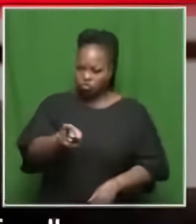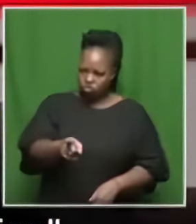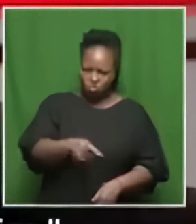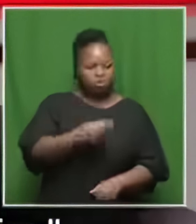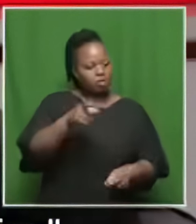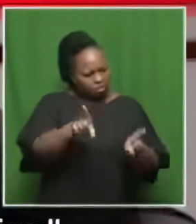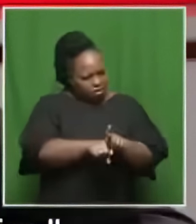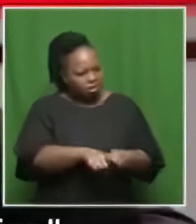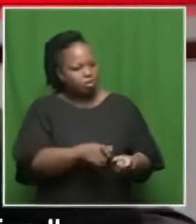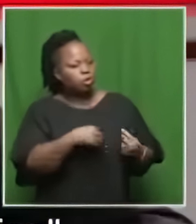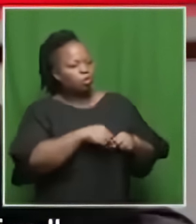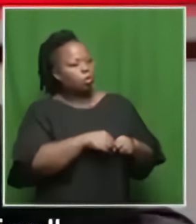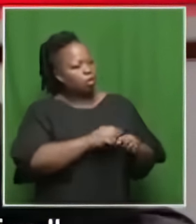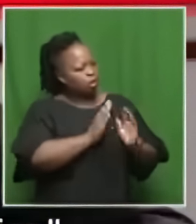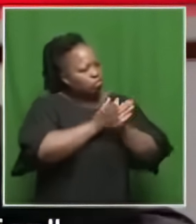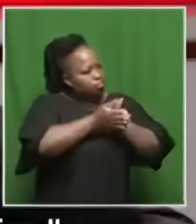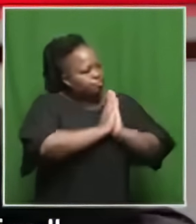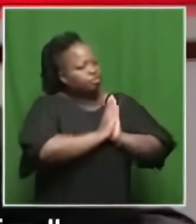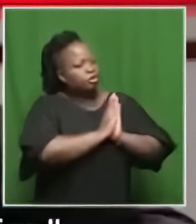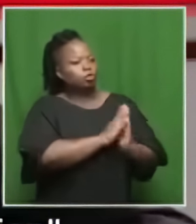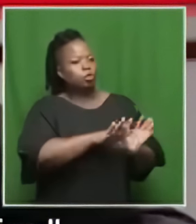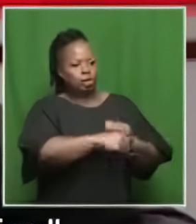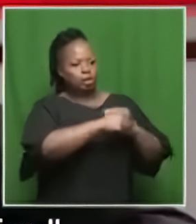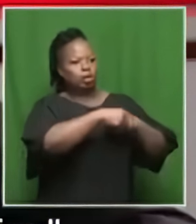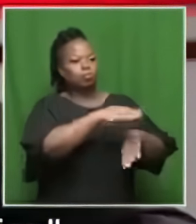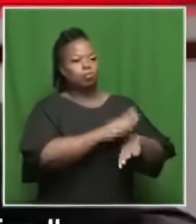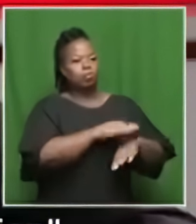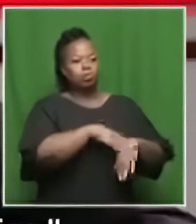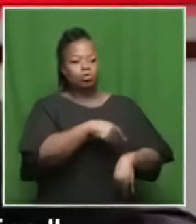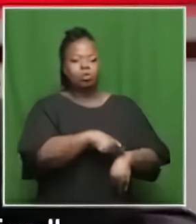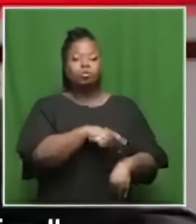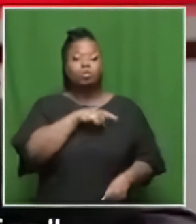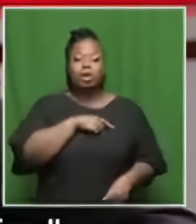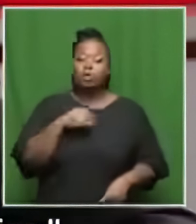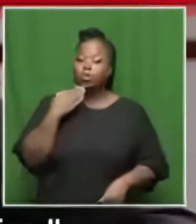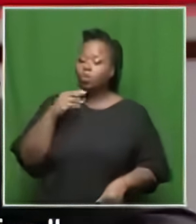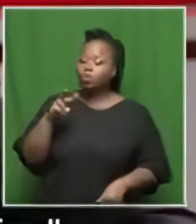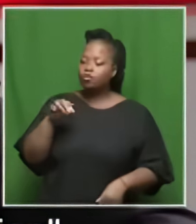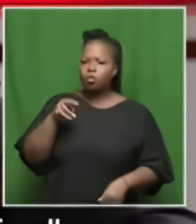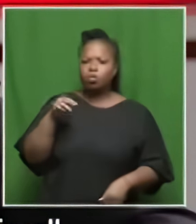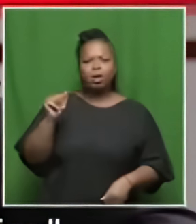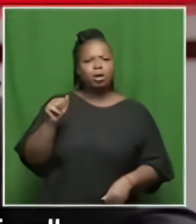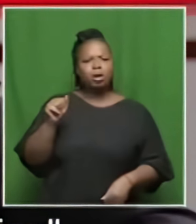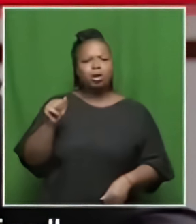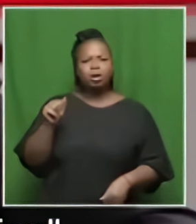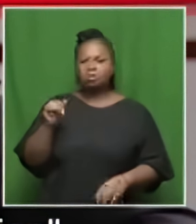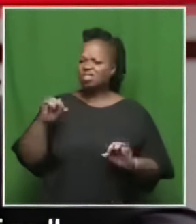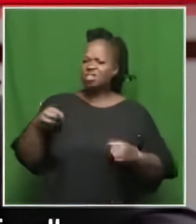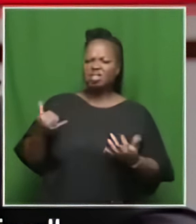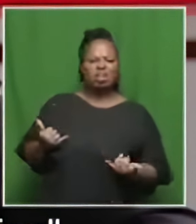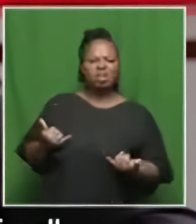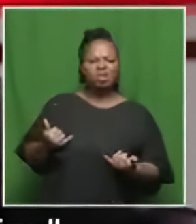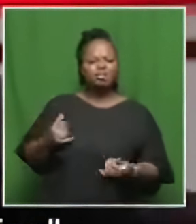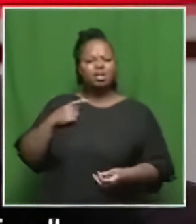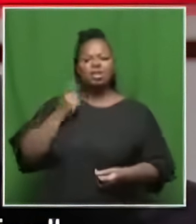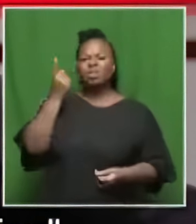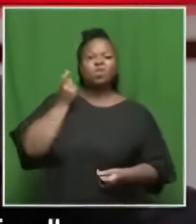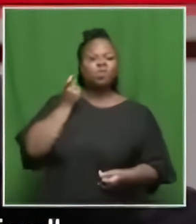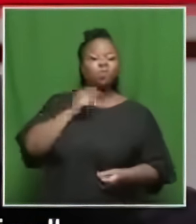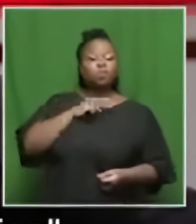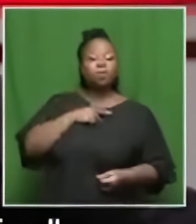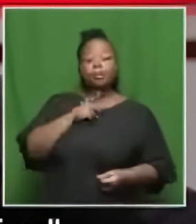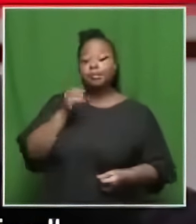ask for this to be extended. Why was General Vuma, we just agreed on her now, why was she called